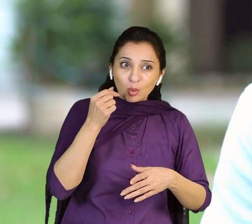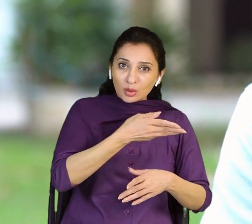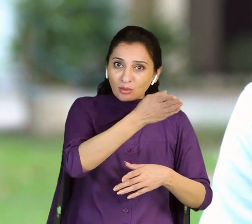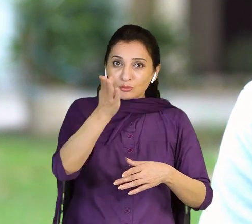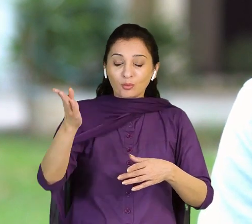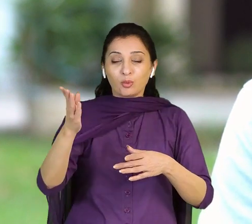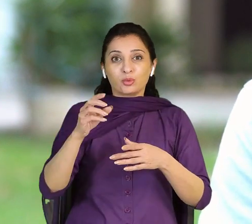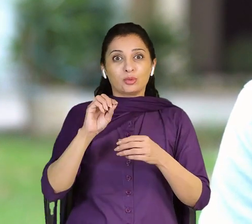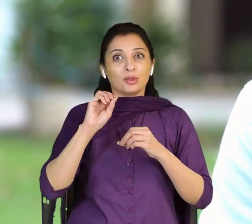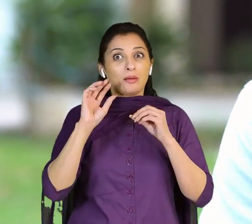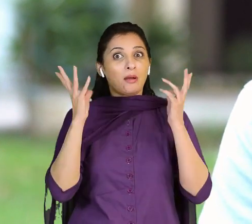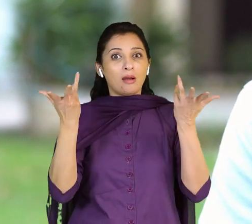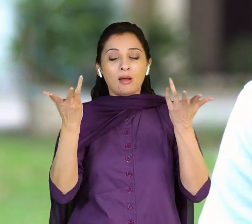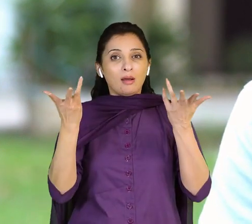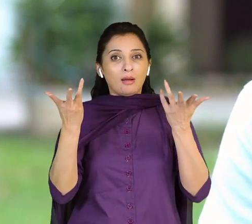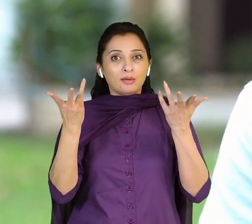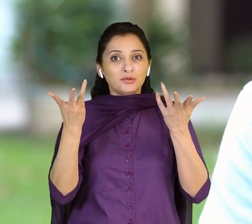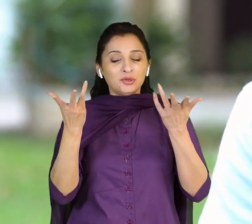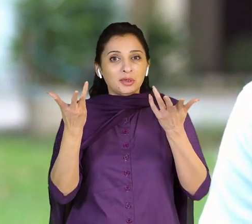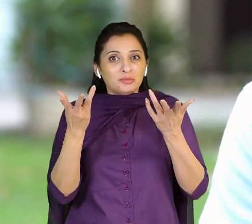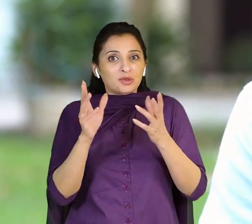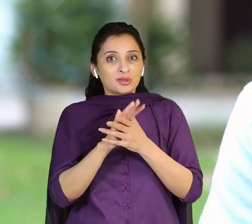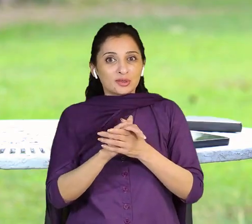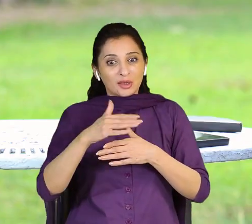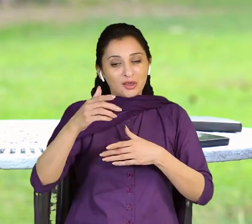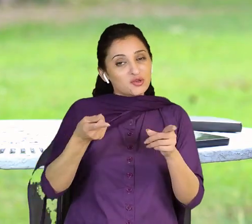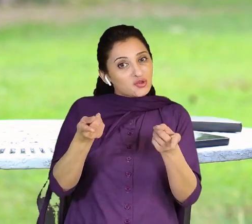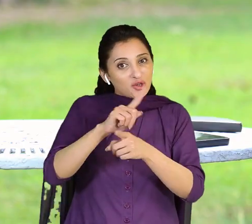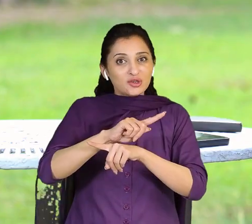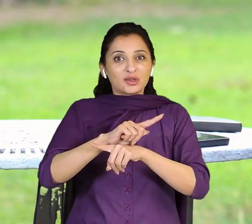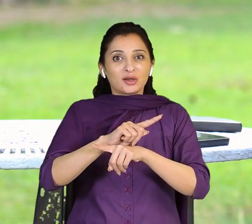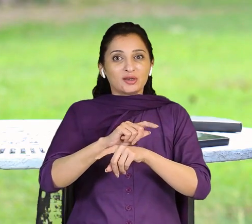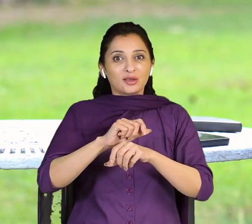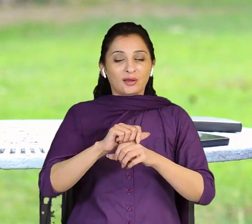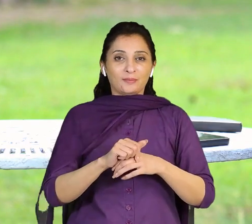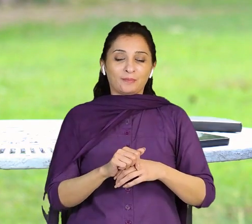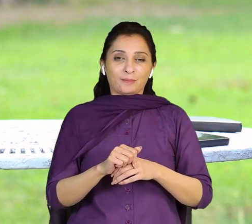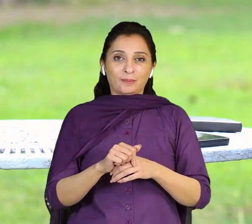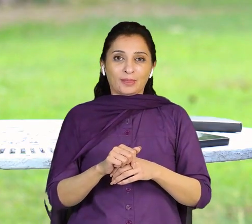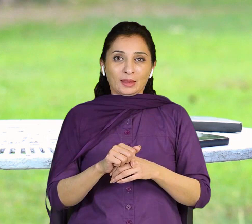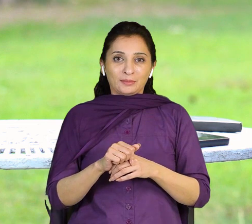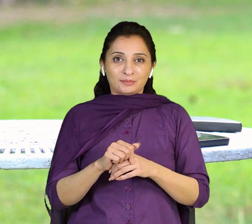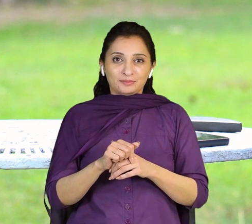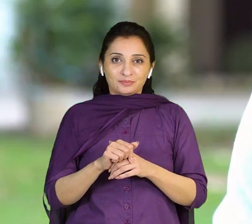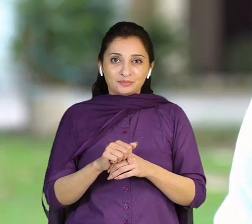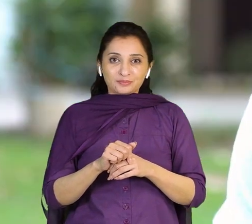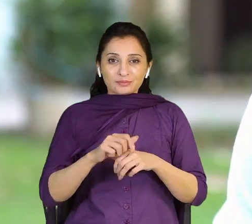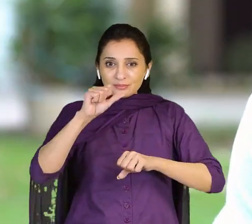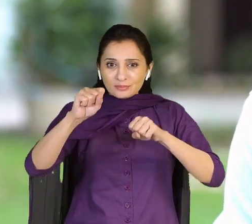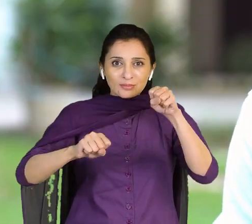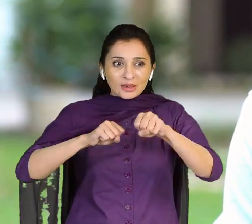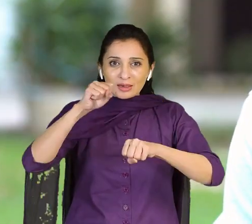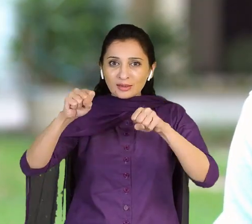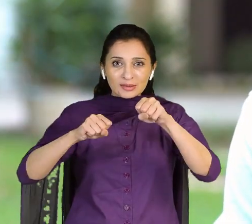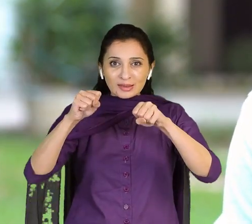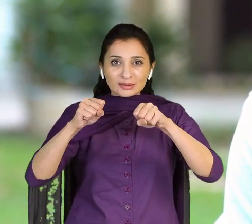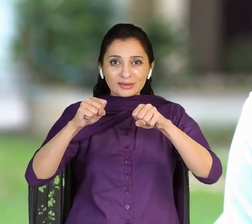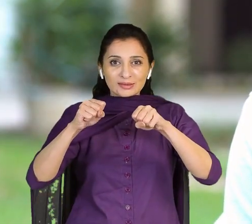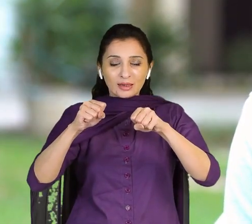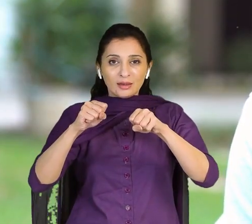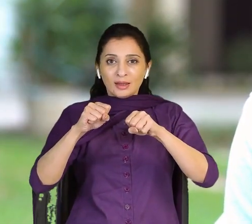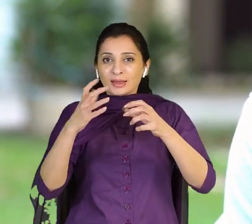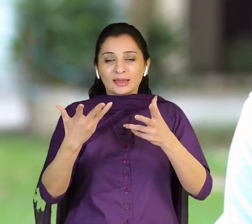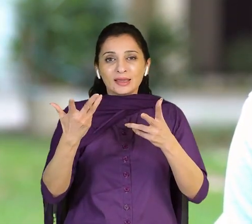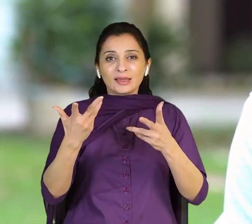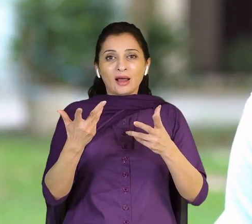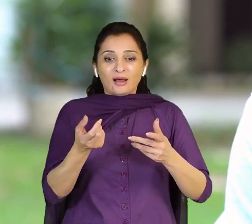that country are doing wonders. Let's talk about the economics of cycling. As we all know, gas prices